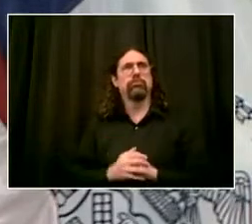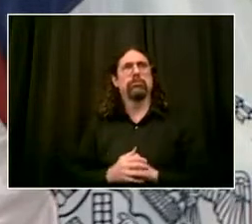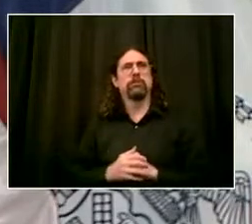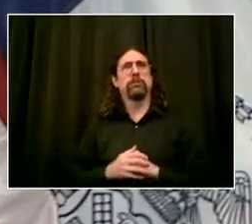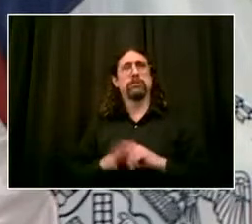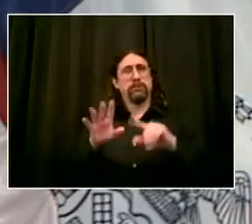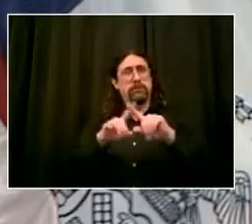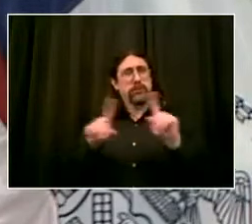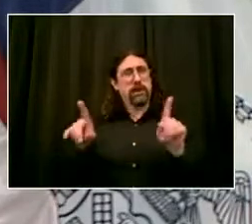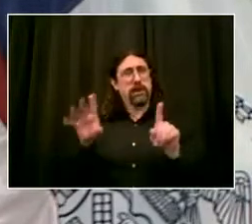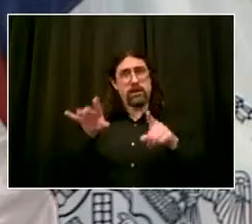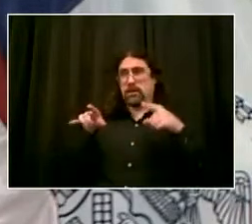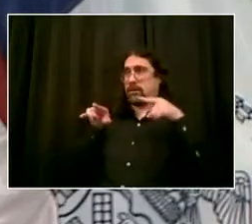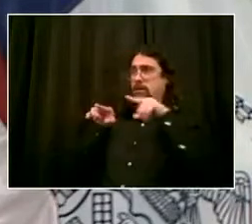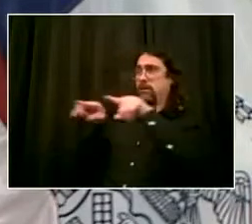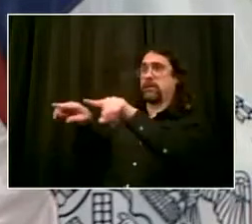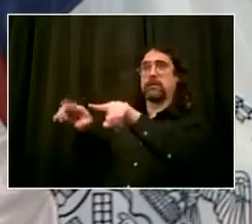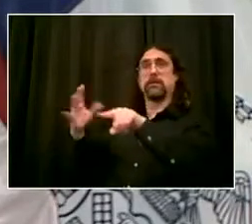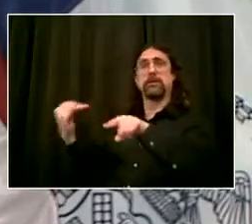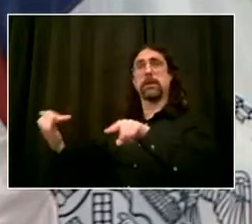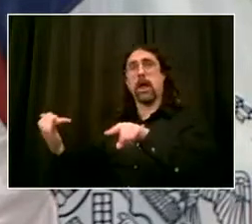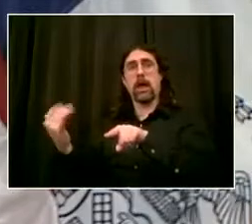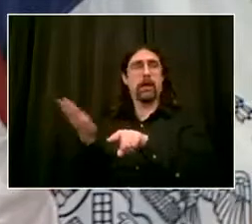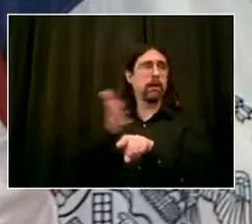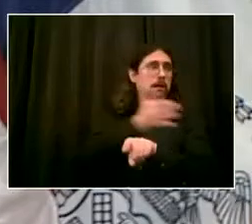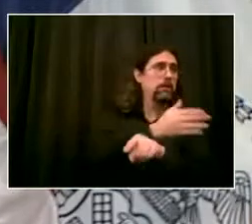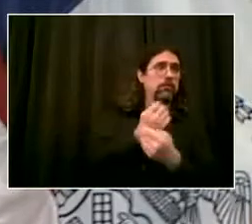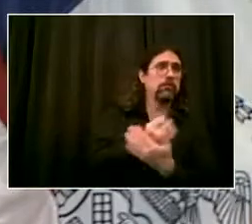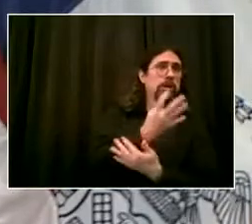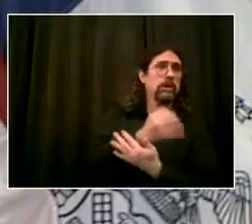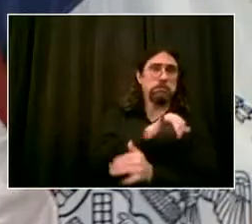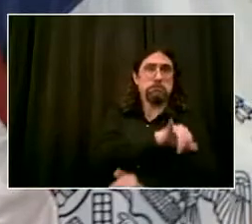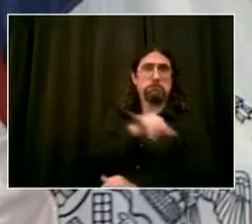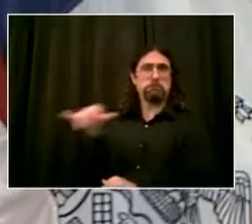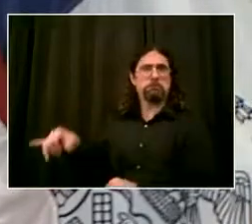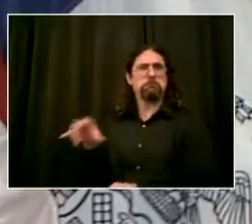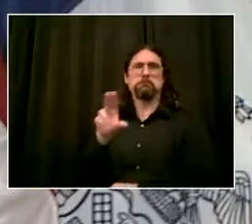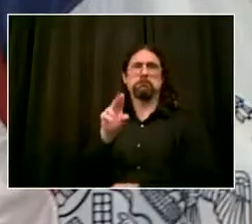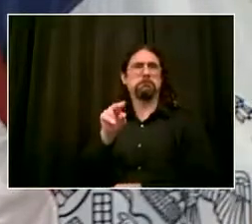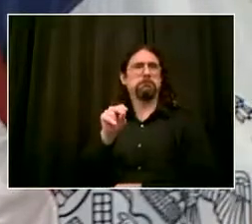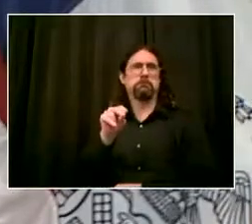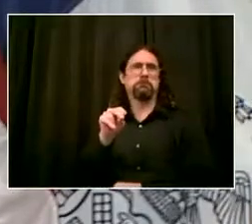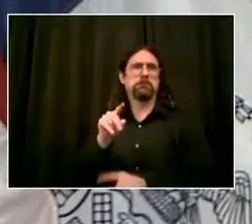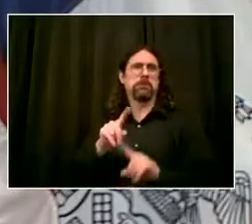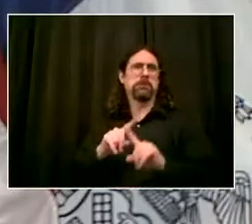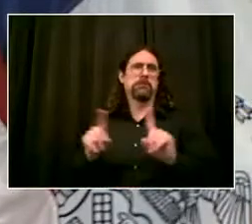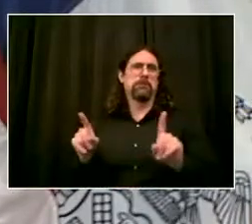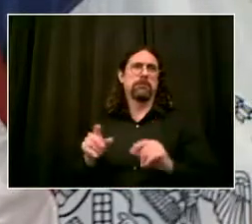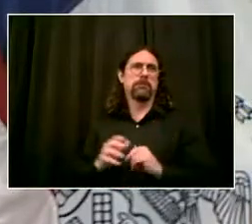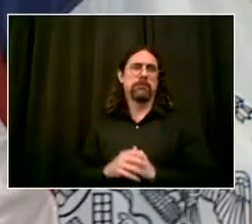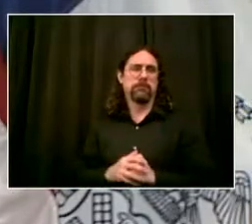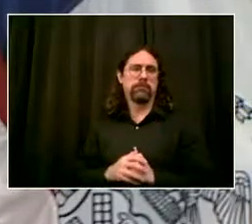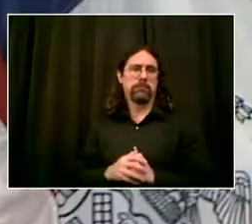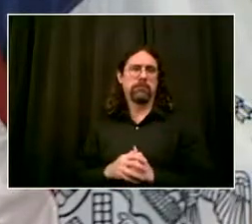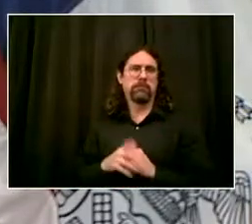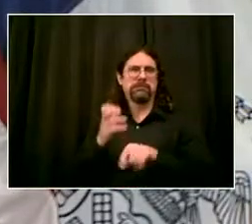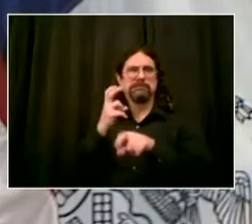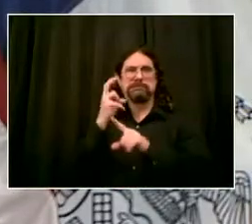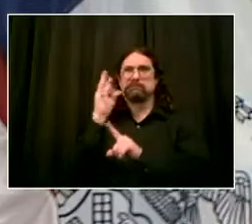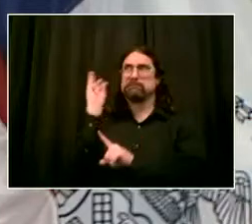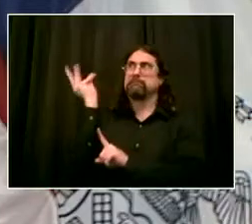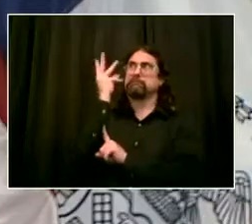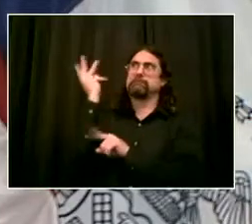Vigilant uh but we'll make sure medical examiner is ready either way go